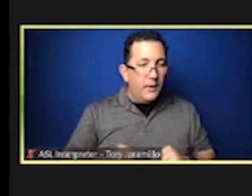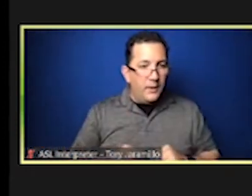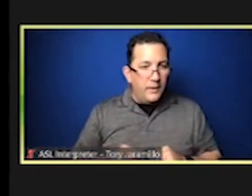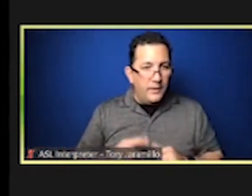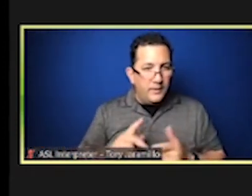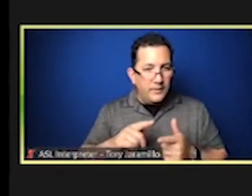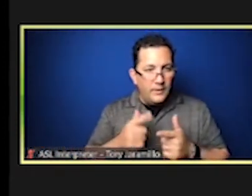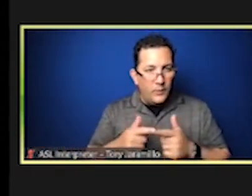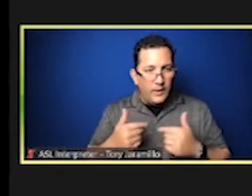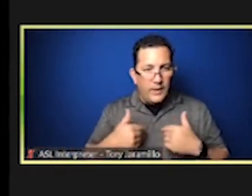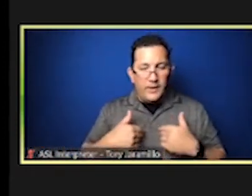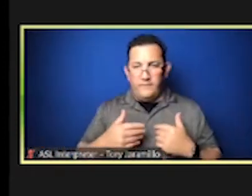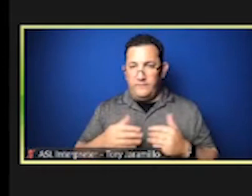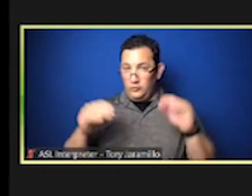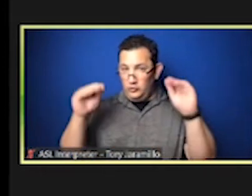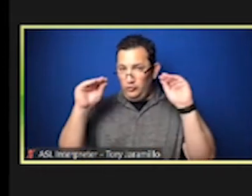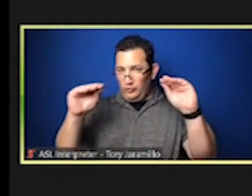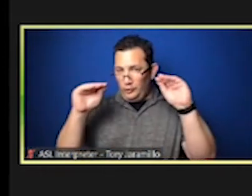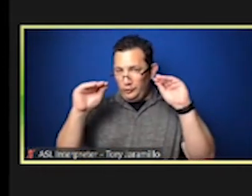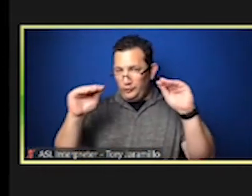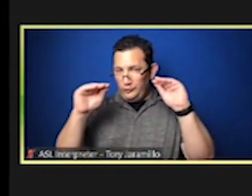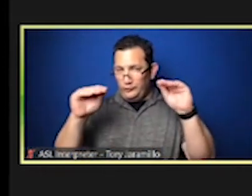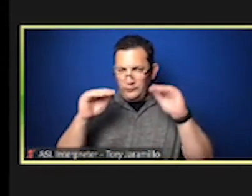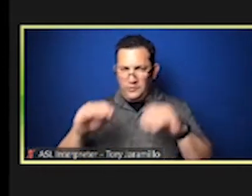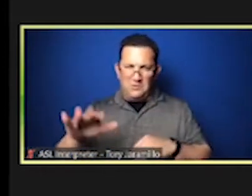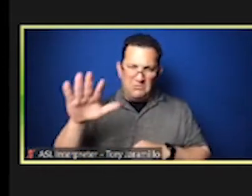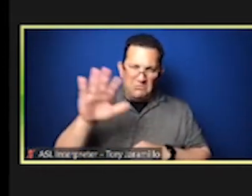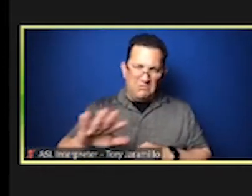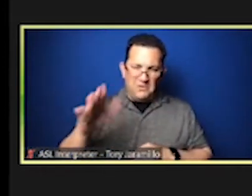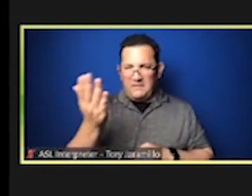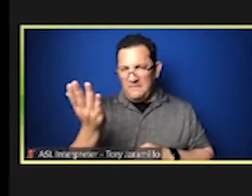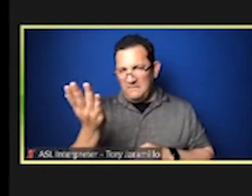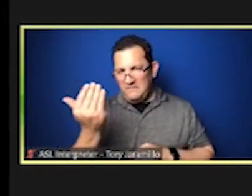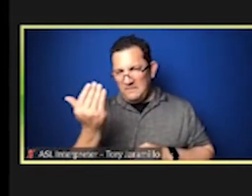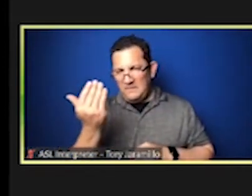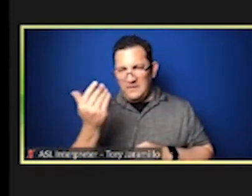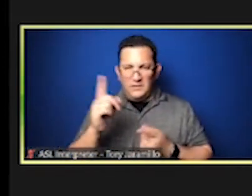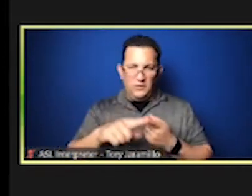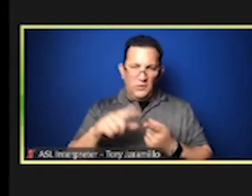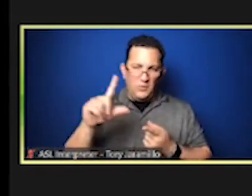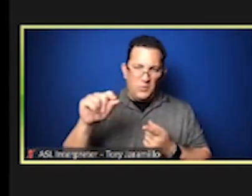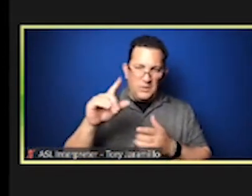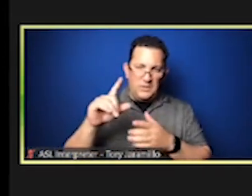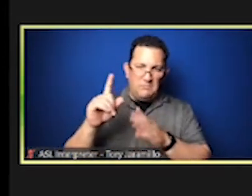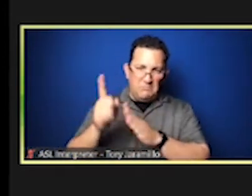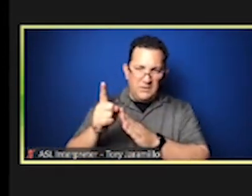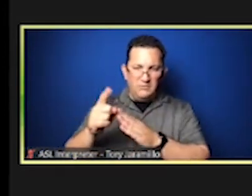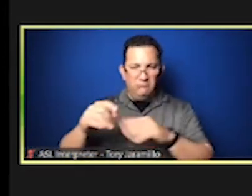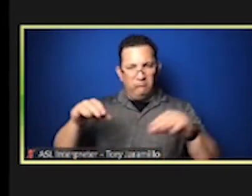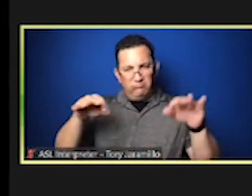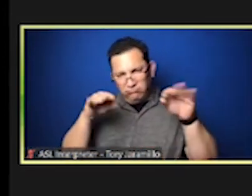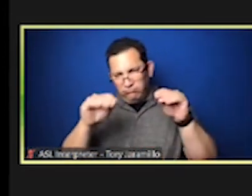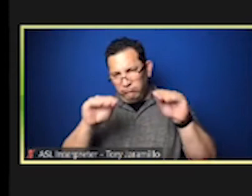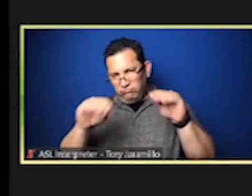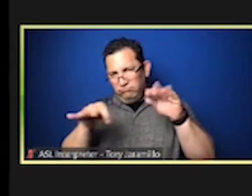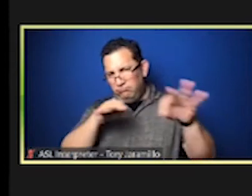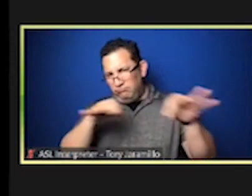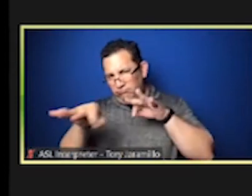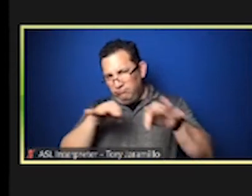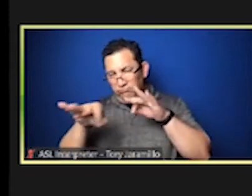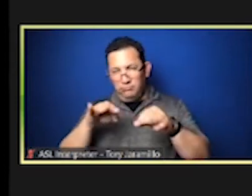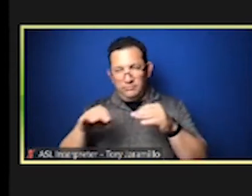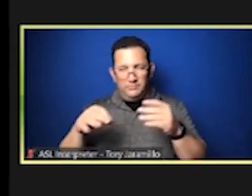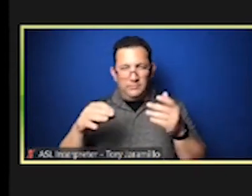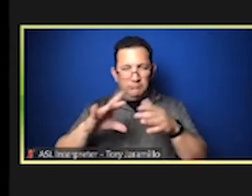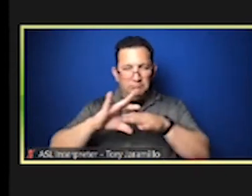This is about 15 to 20 minutes and is the meat and potatoes of the program, where students are provided with the